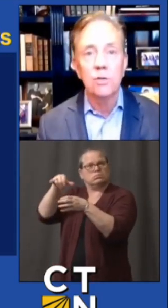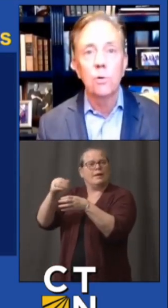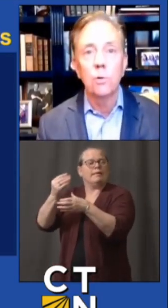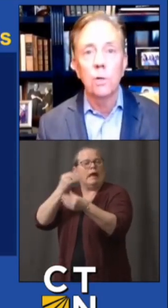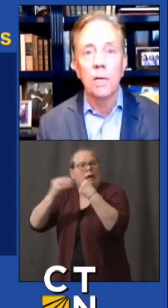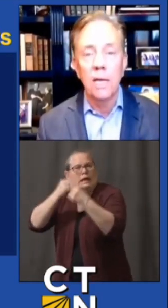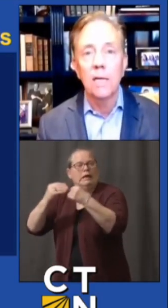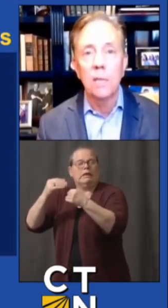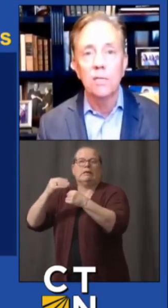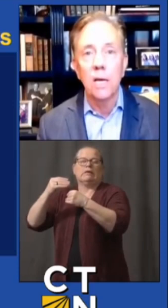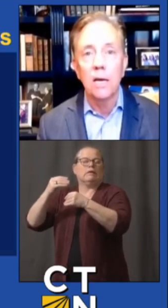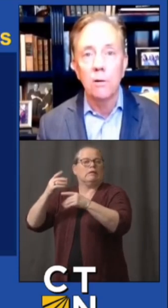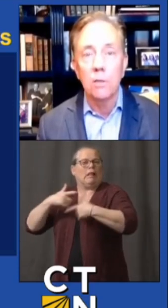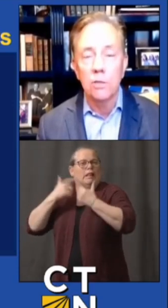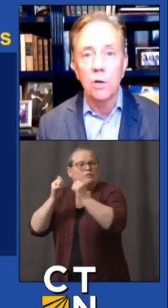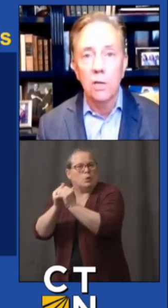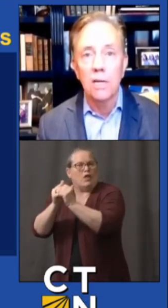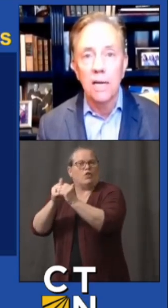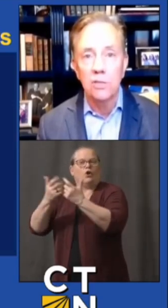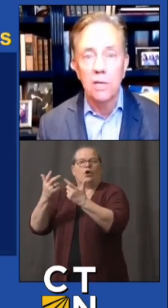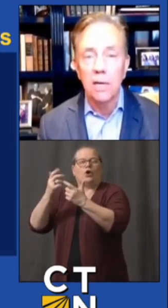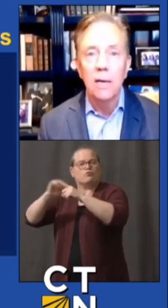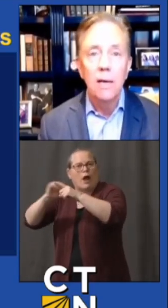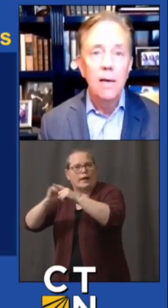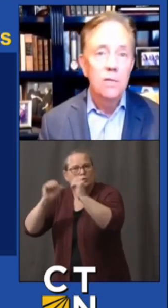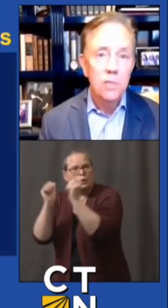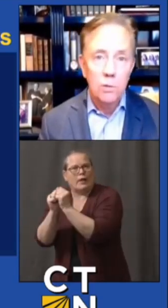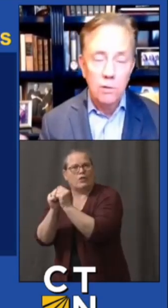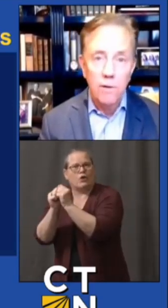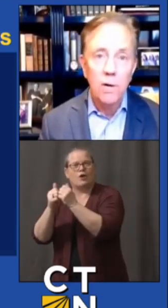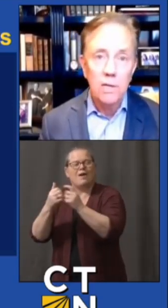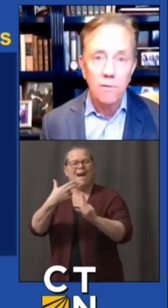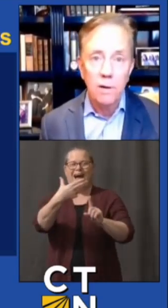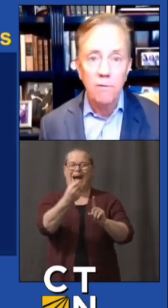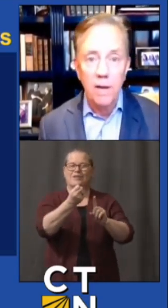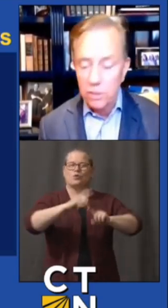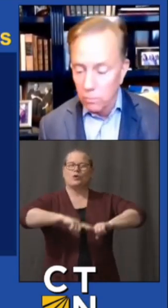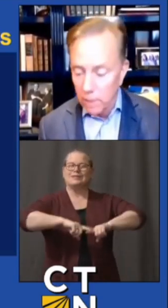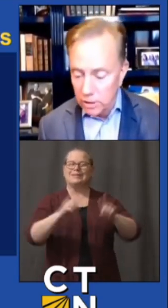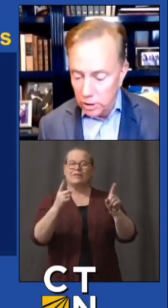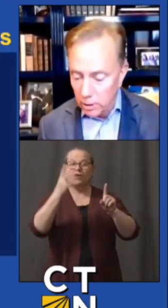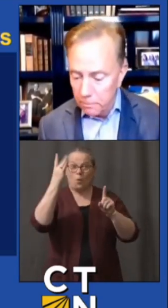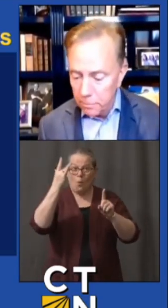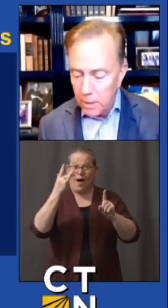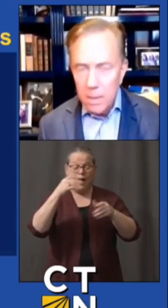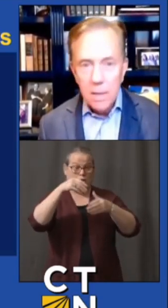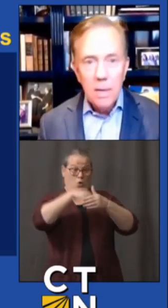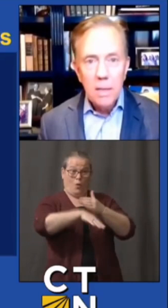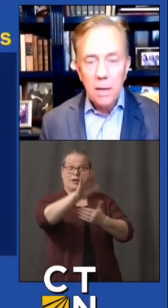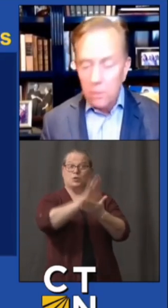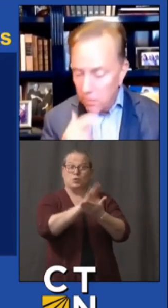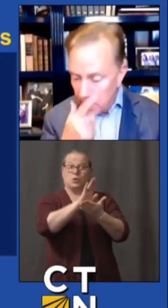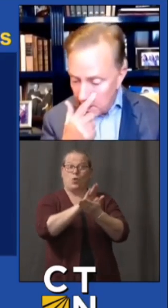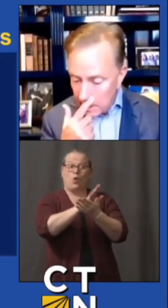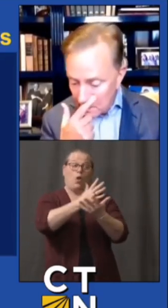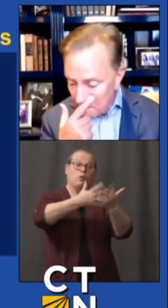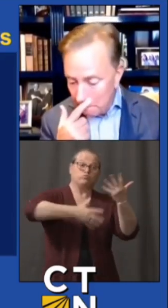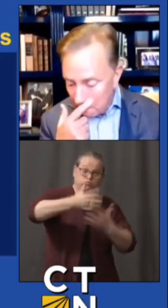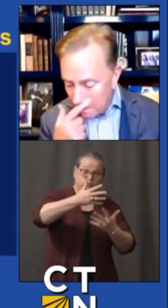to school at the end of the day or at the start of the next day. So it's a very different infection ratio. The other